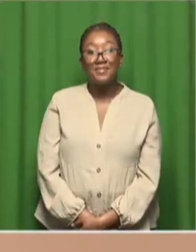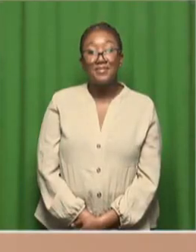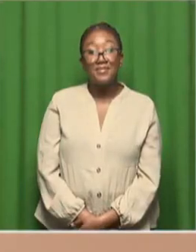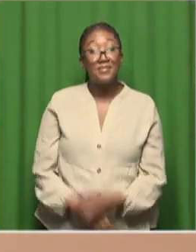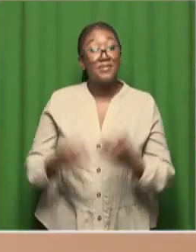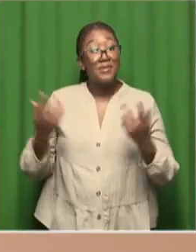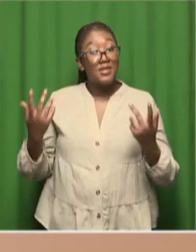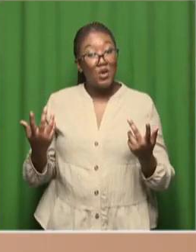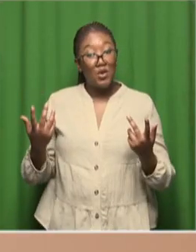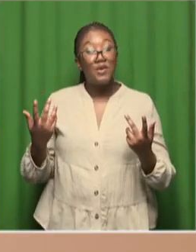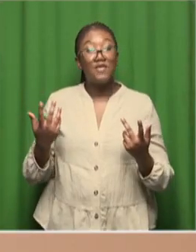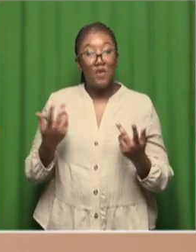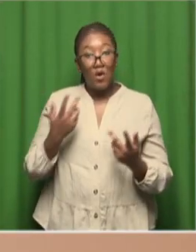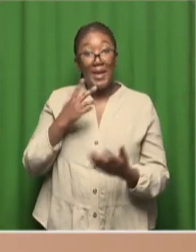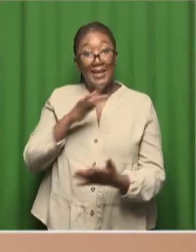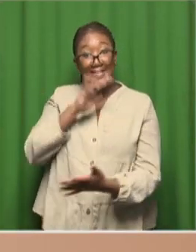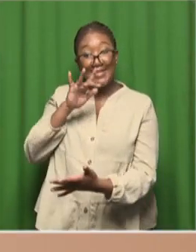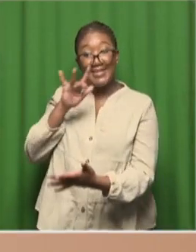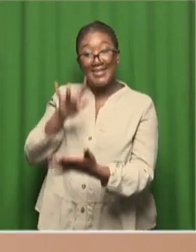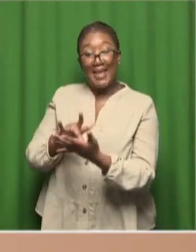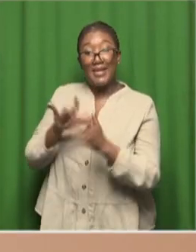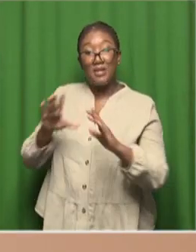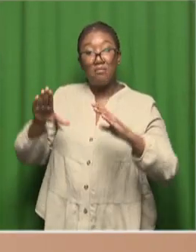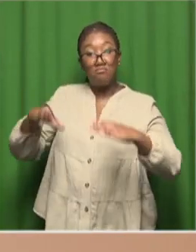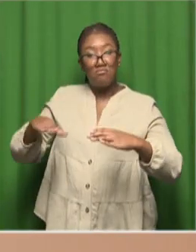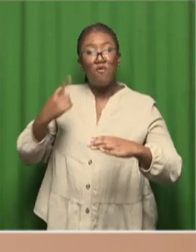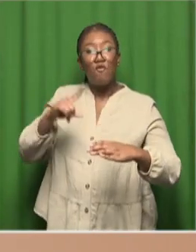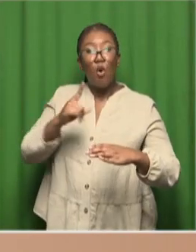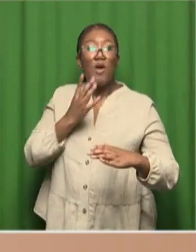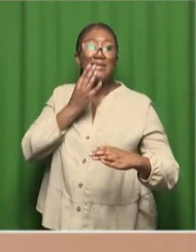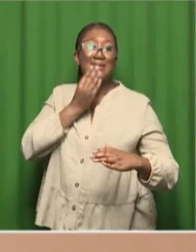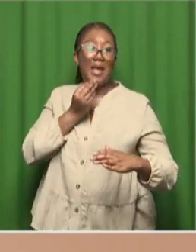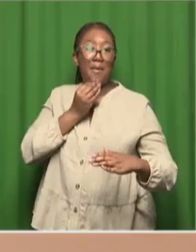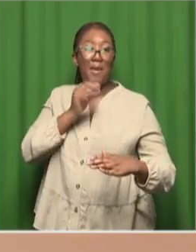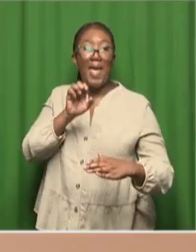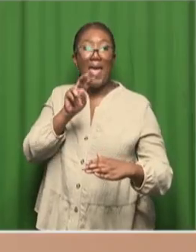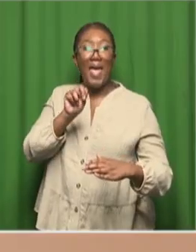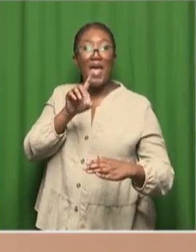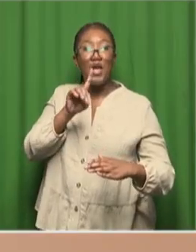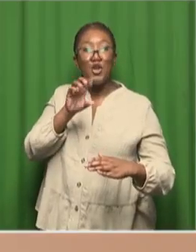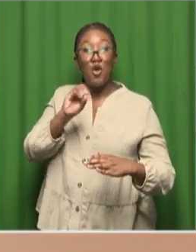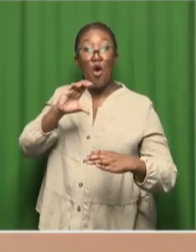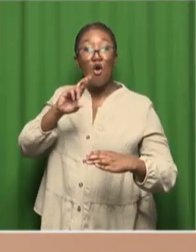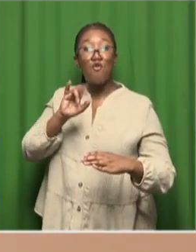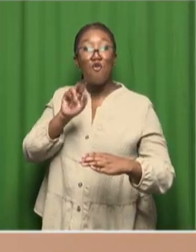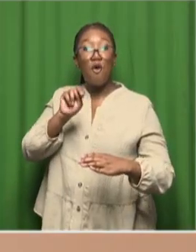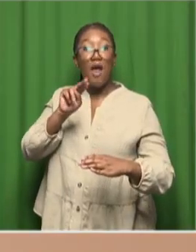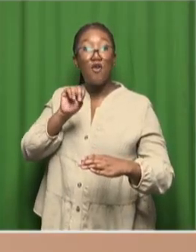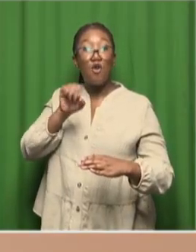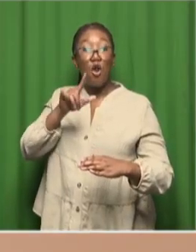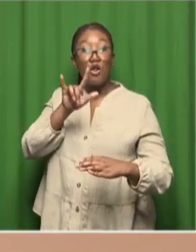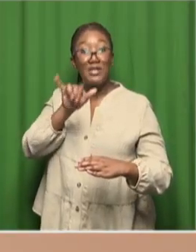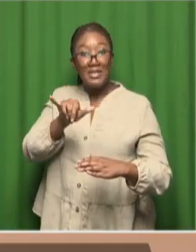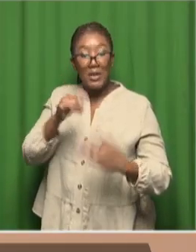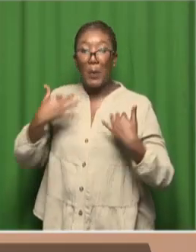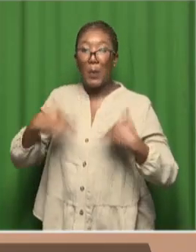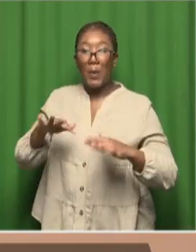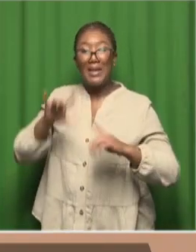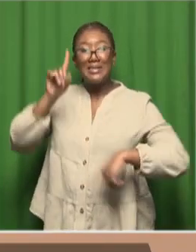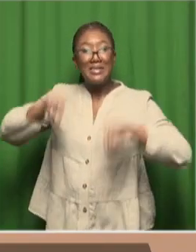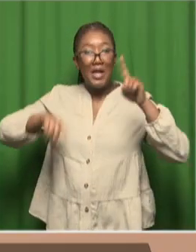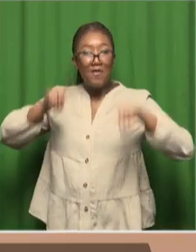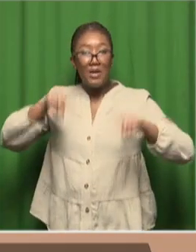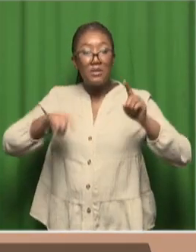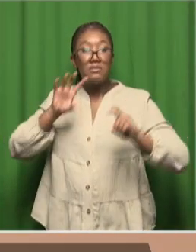So the Center for Diabetes and Endocrinology notes that diabetes is a group of health conditions that cause high